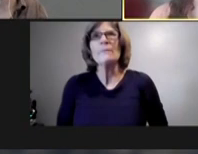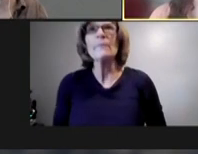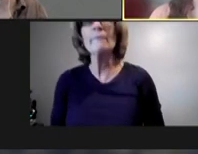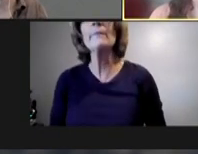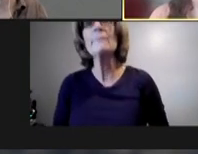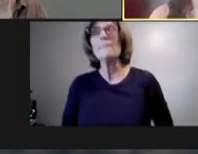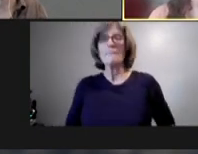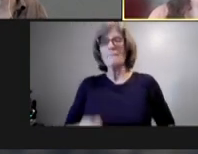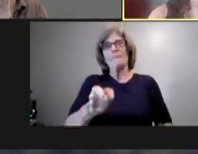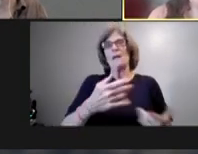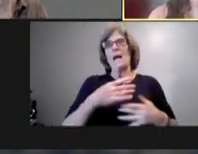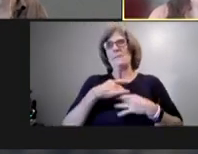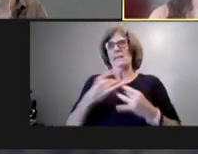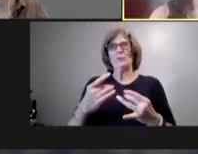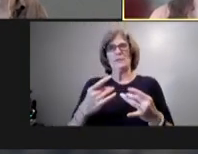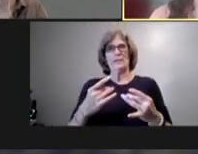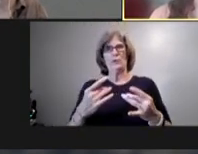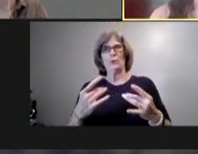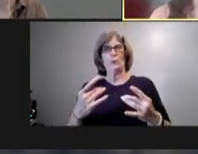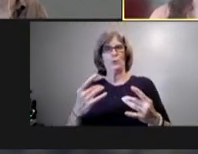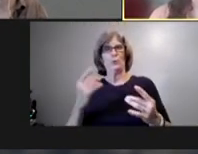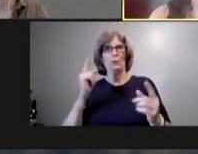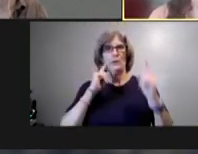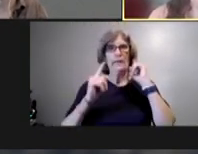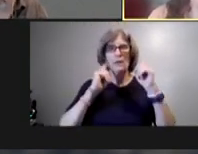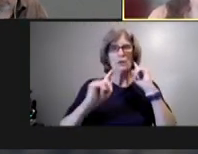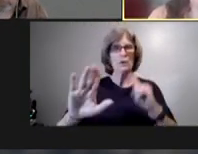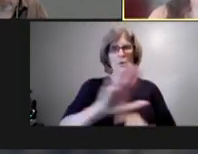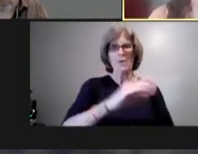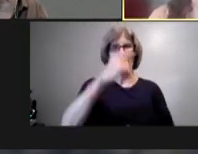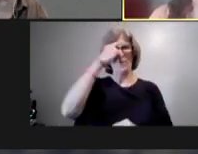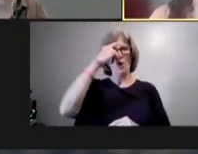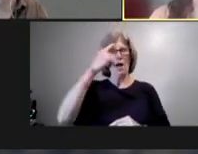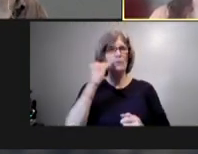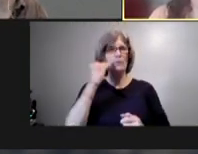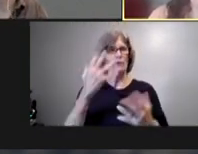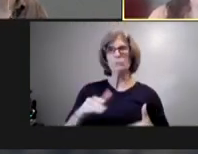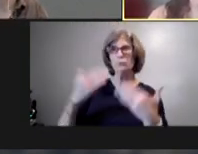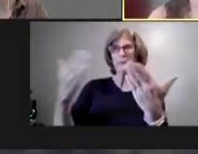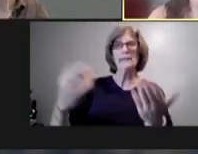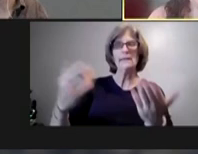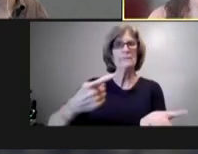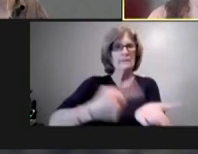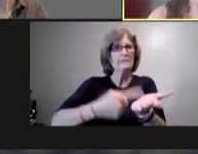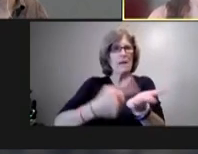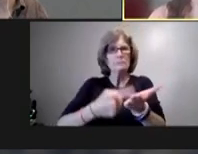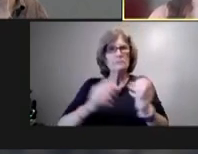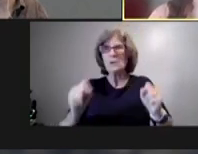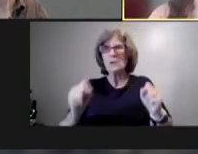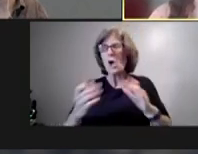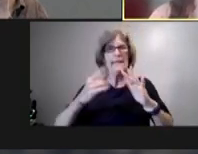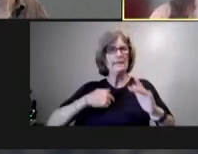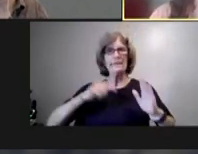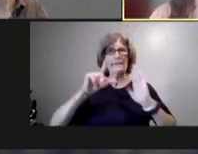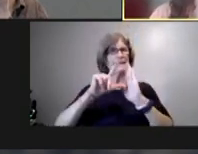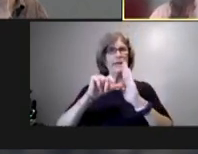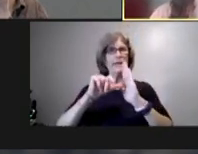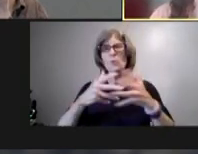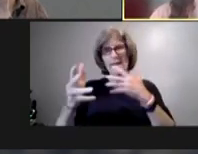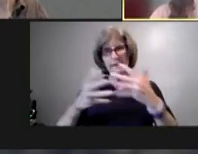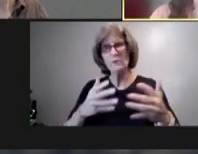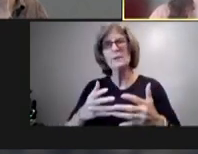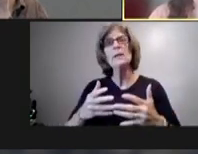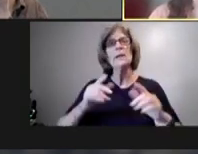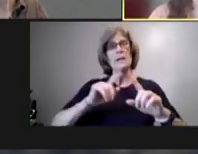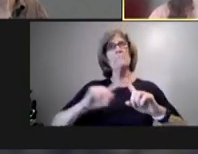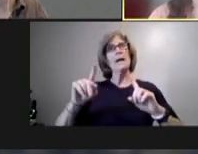interested for any thoughts that you have now and to make any discussion points that you have. You're welcome to follow up with discussion points. And what we'll do over the next